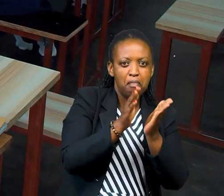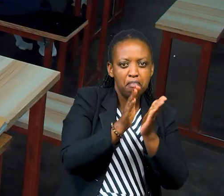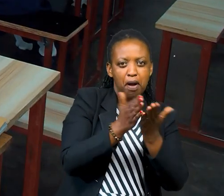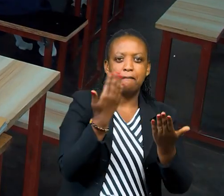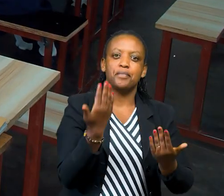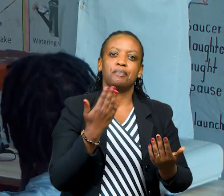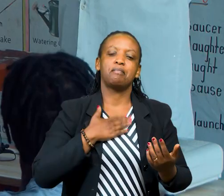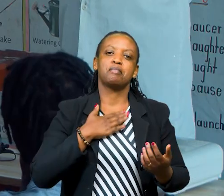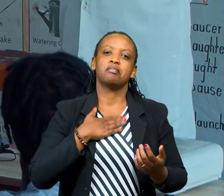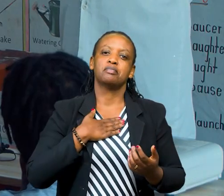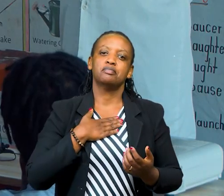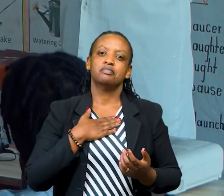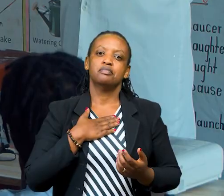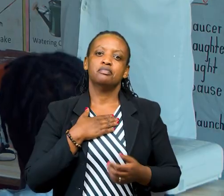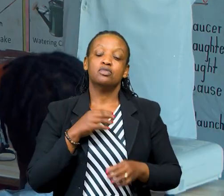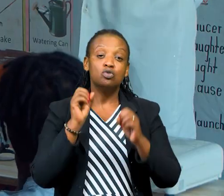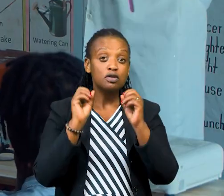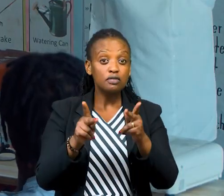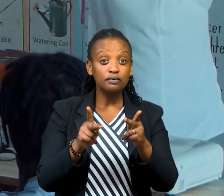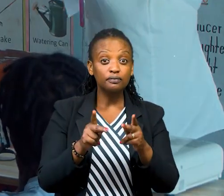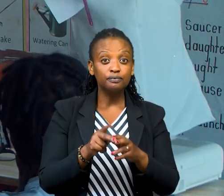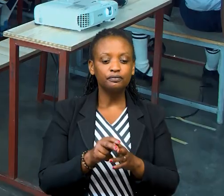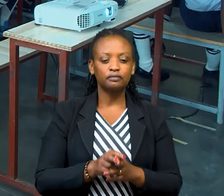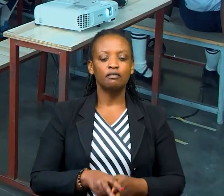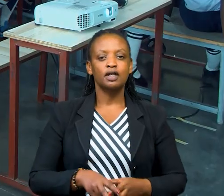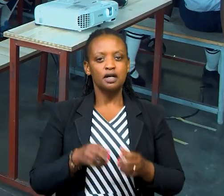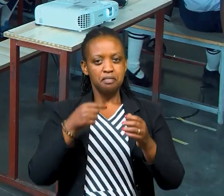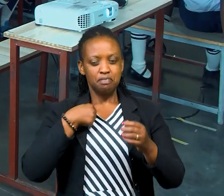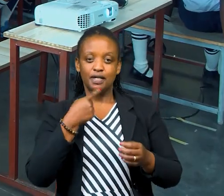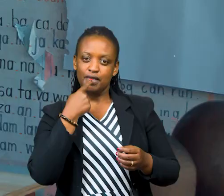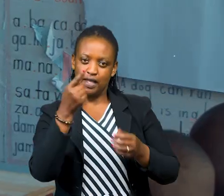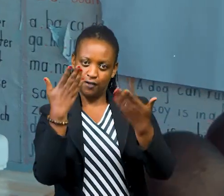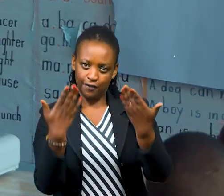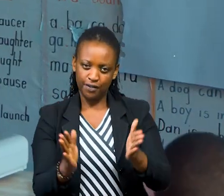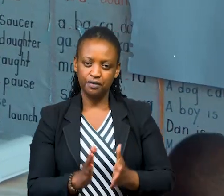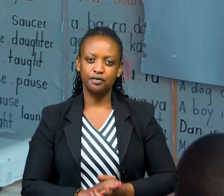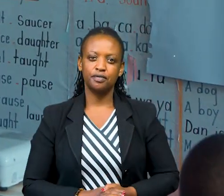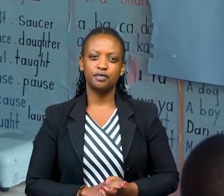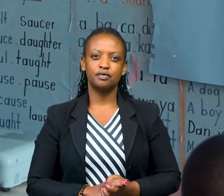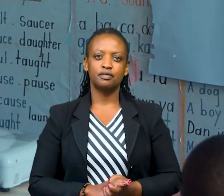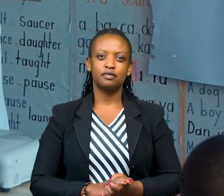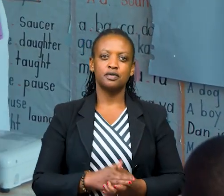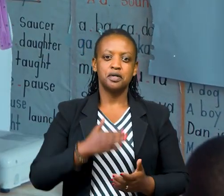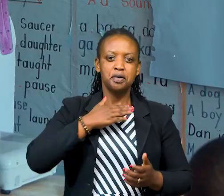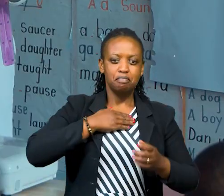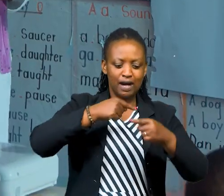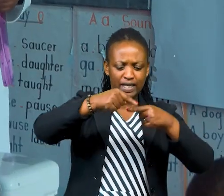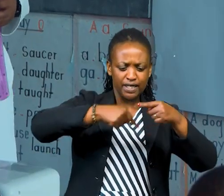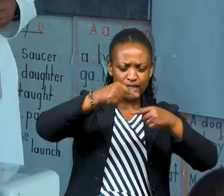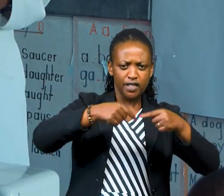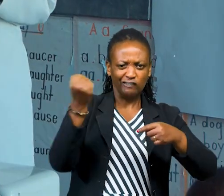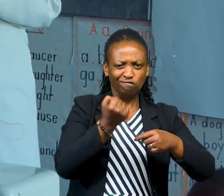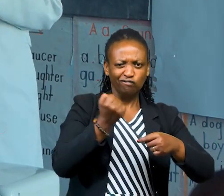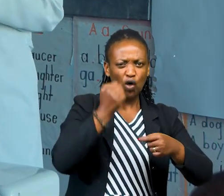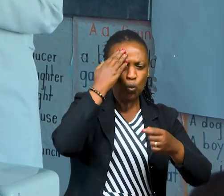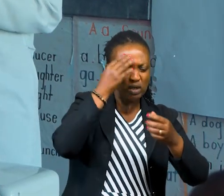recordings on my paper, okay? Yes. Good. So class, as I've told you, I have my